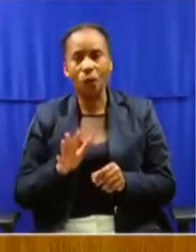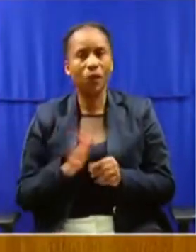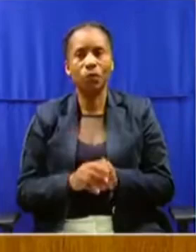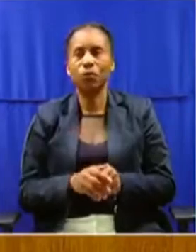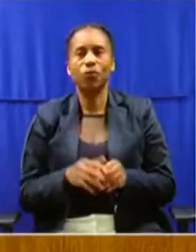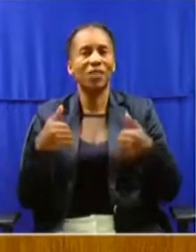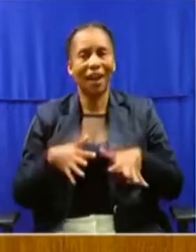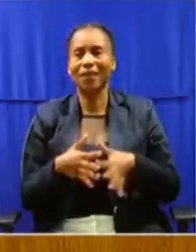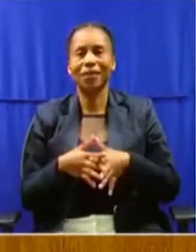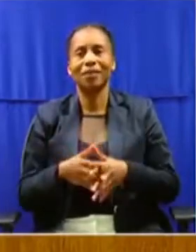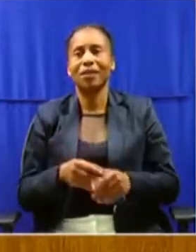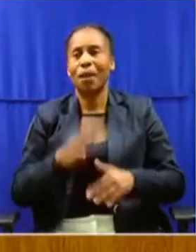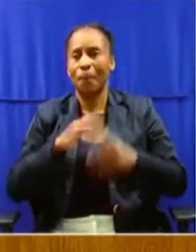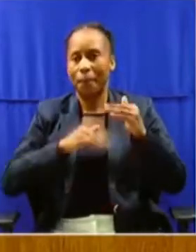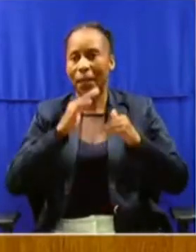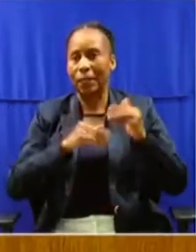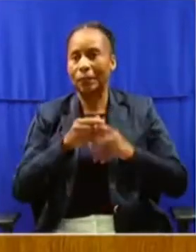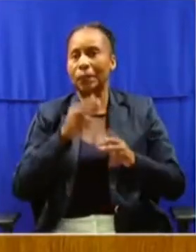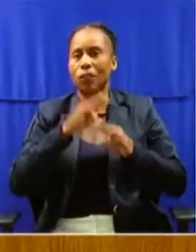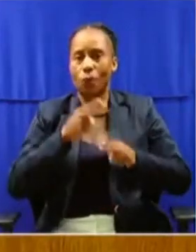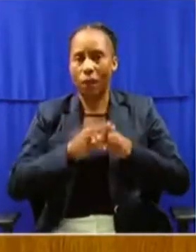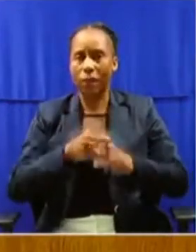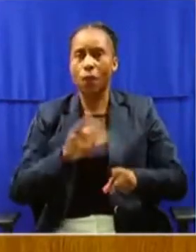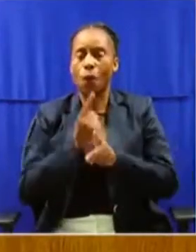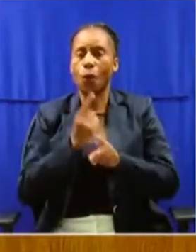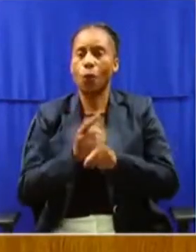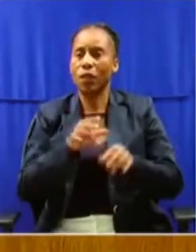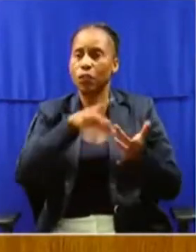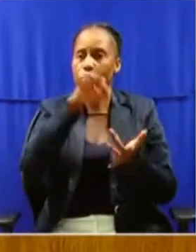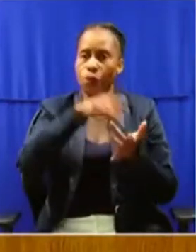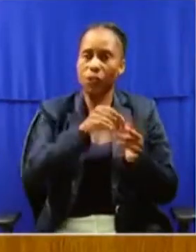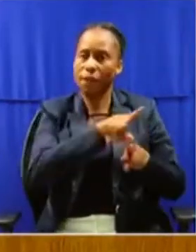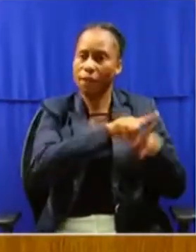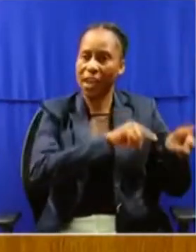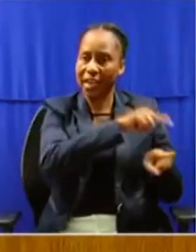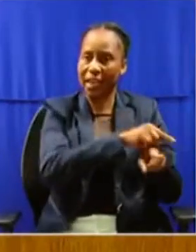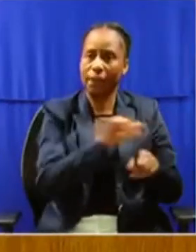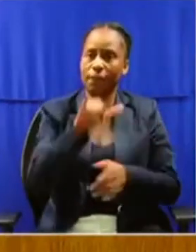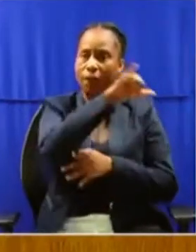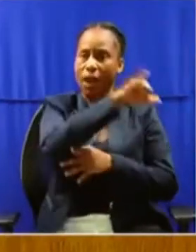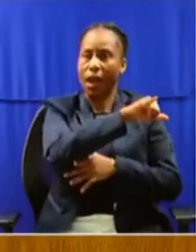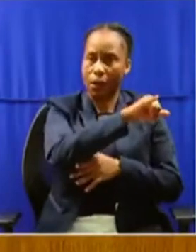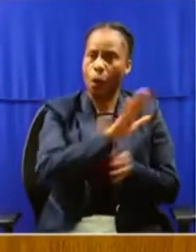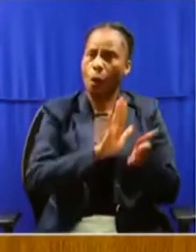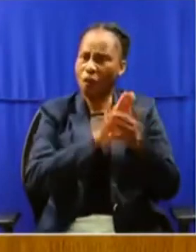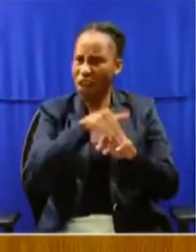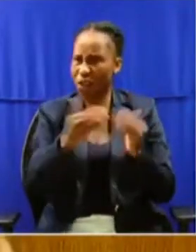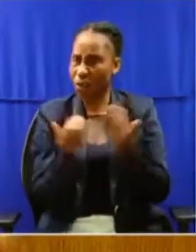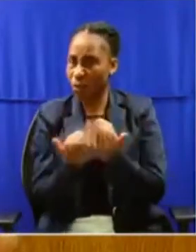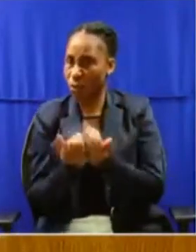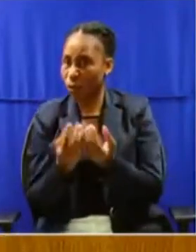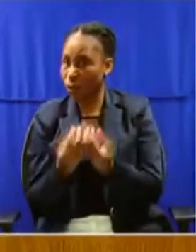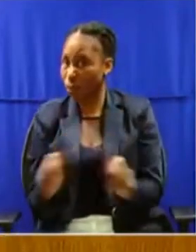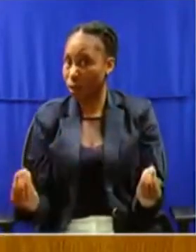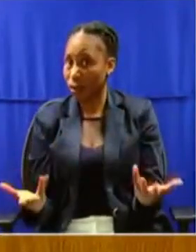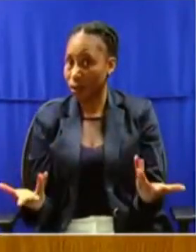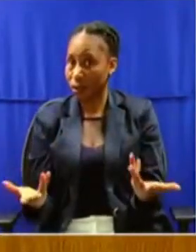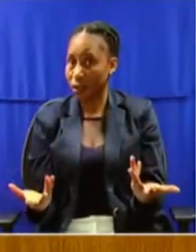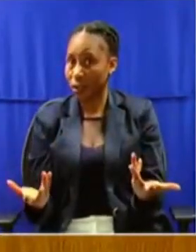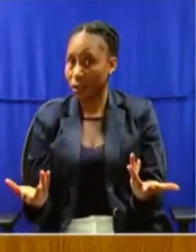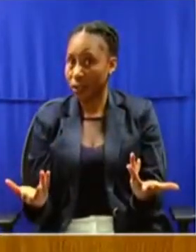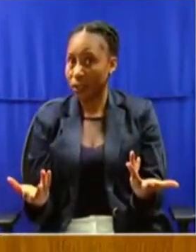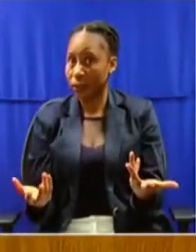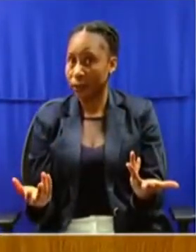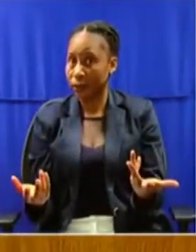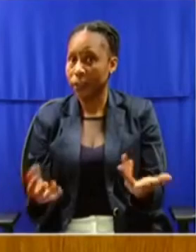were going to always choose a failing airline over school children. Another egregious cut, and the gall to say this money